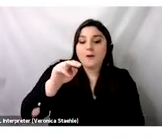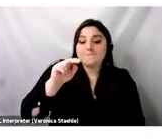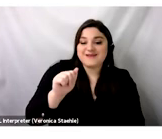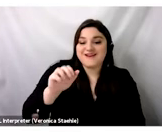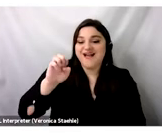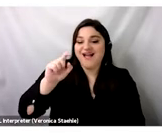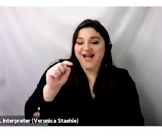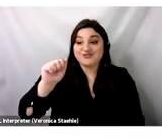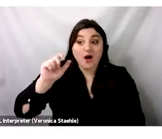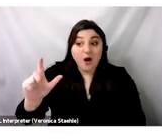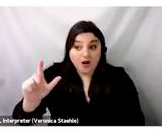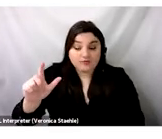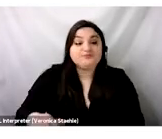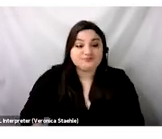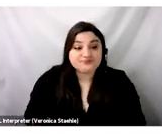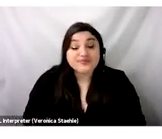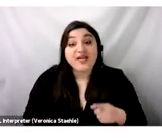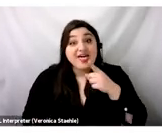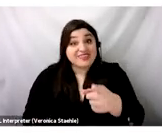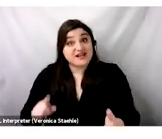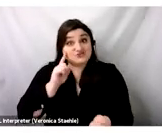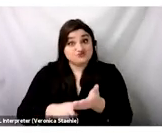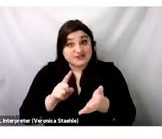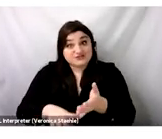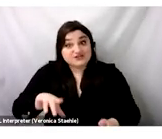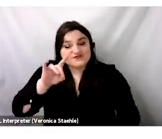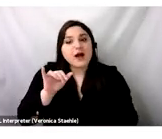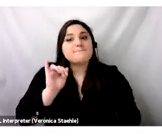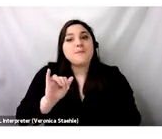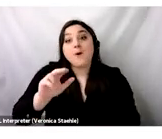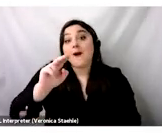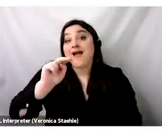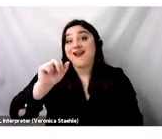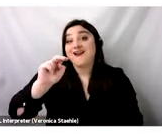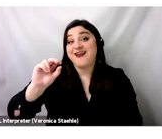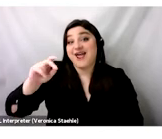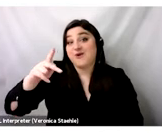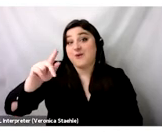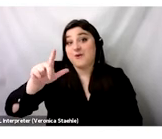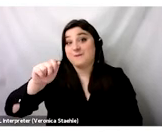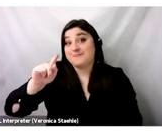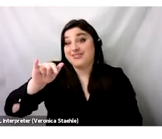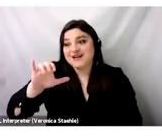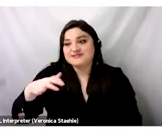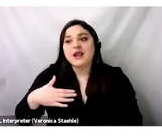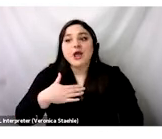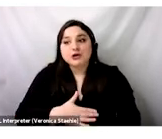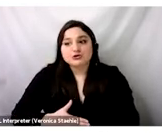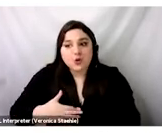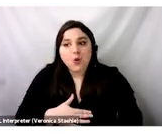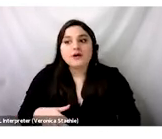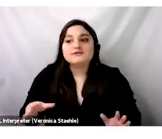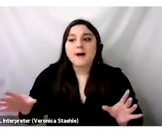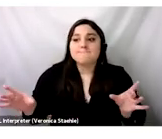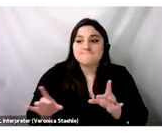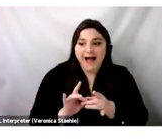2019, which essentially found that nanoplastics like to bind to blood plasma proteins. And when they bind to blood